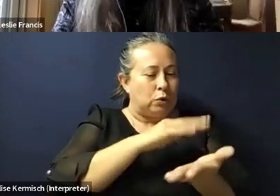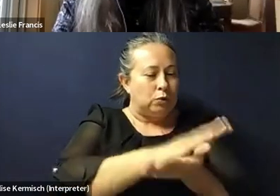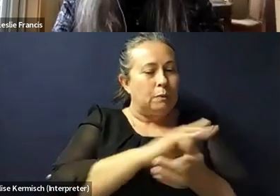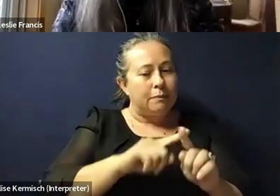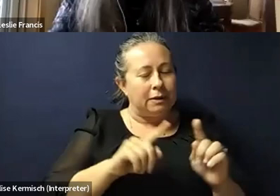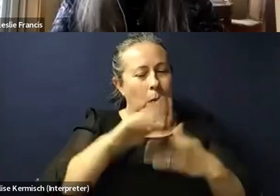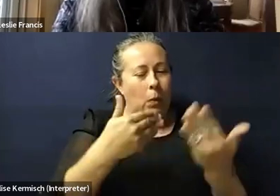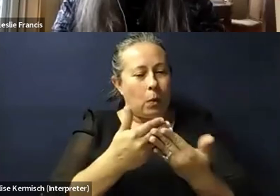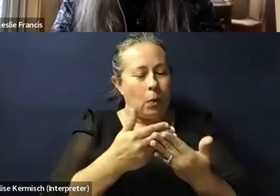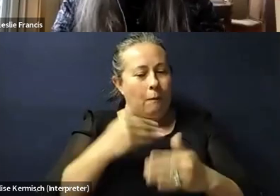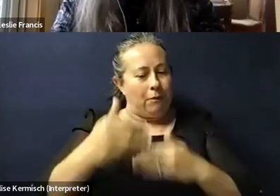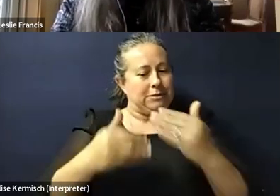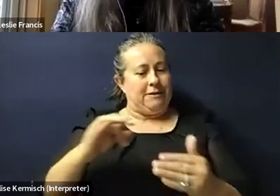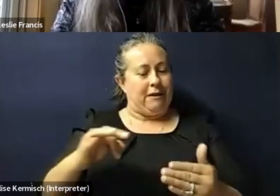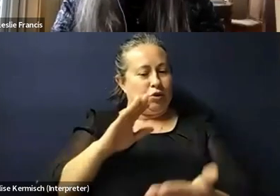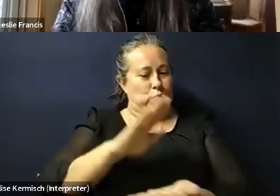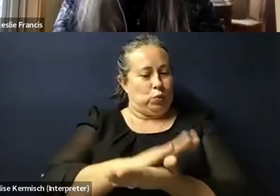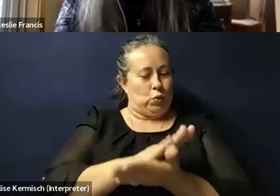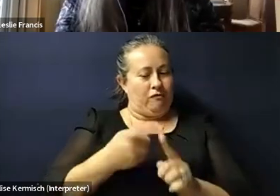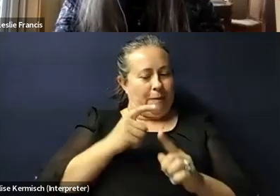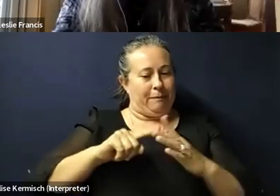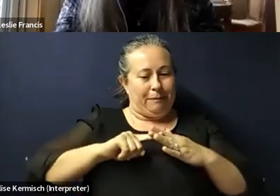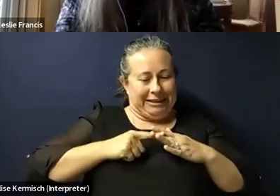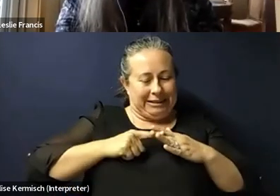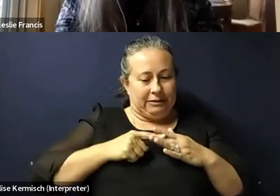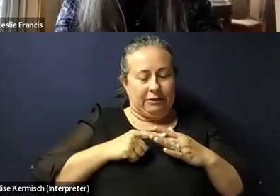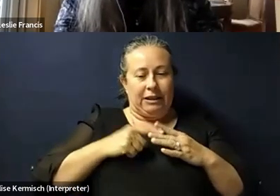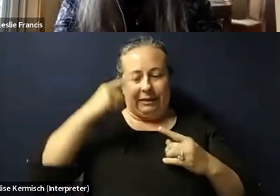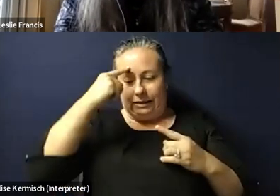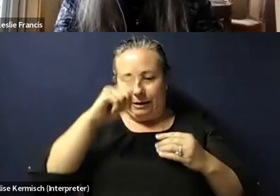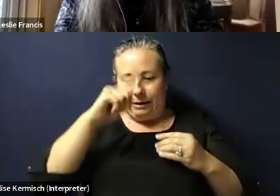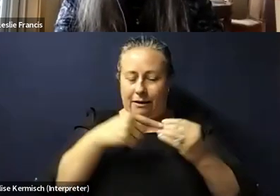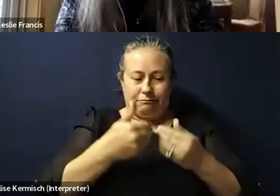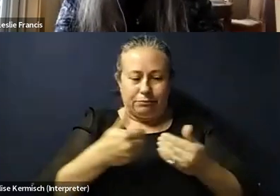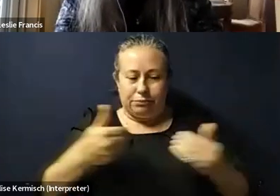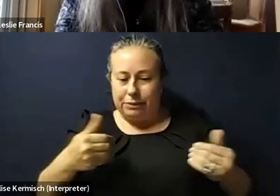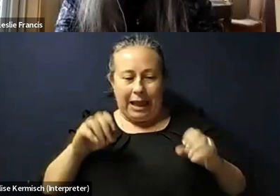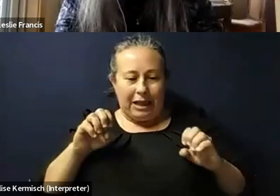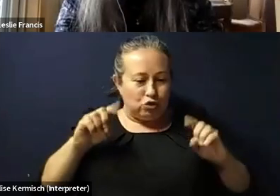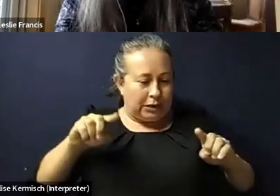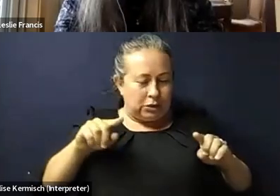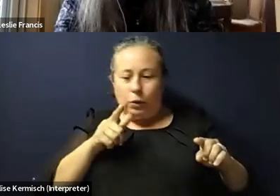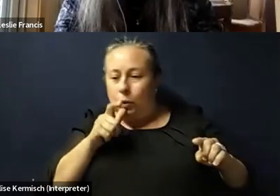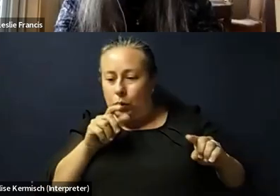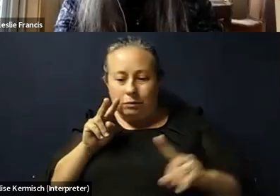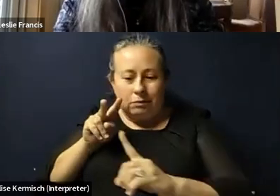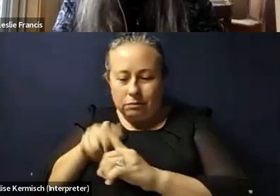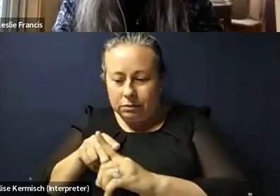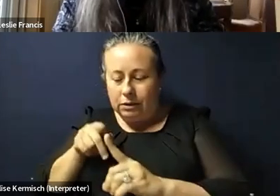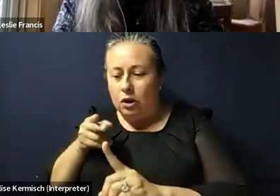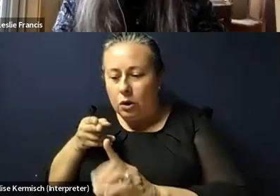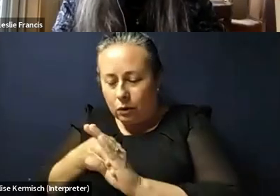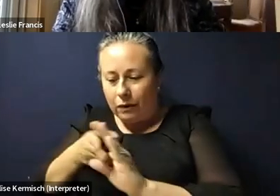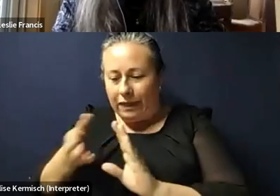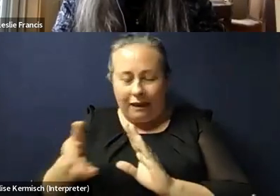of schooling from day one, where you think about separate education and who goes to where. It starts early on,